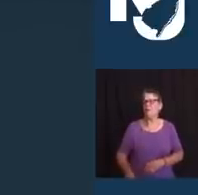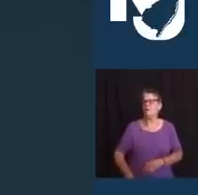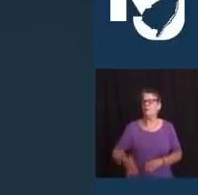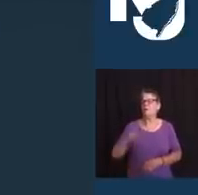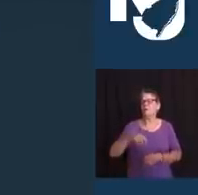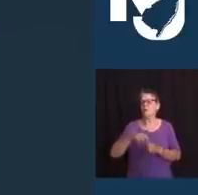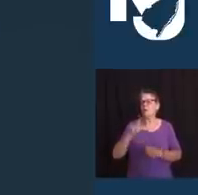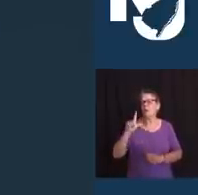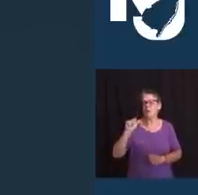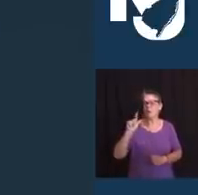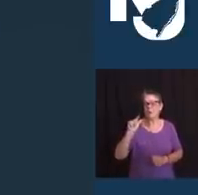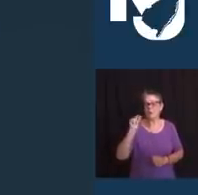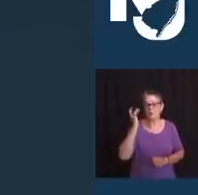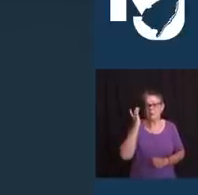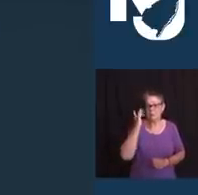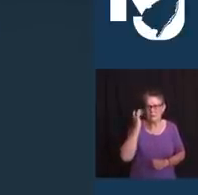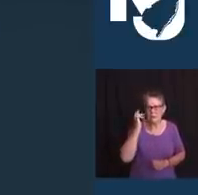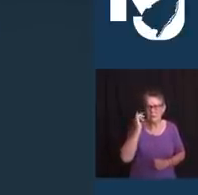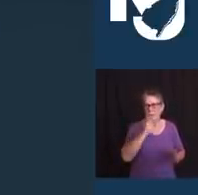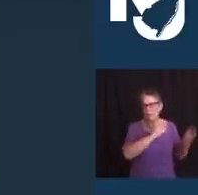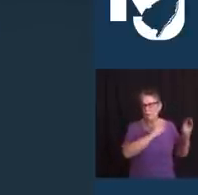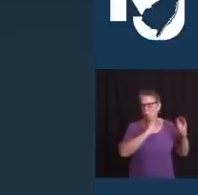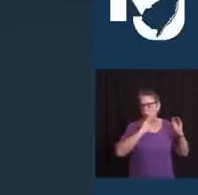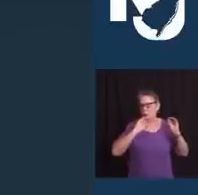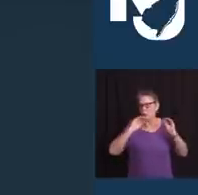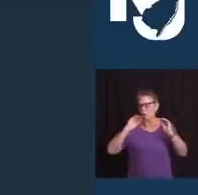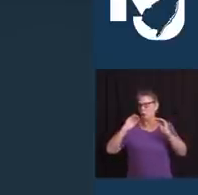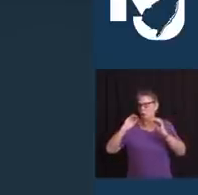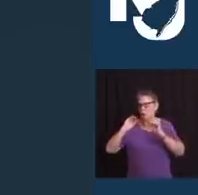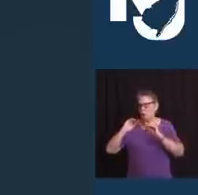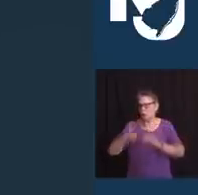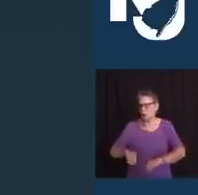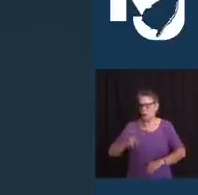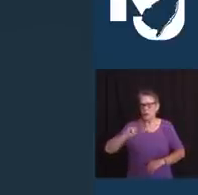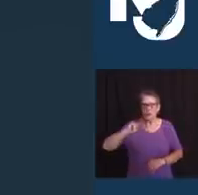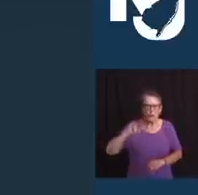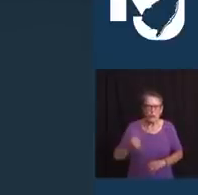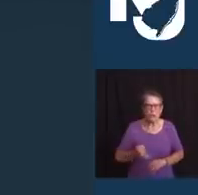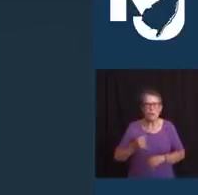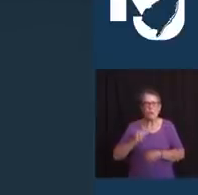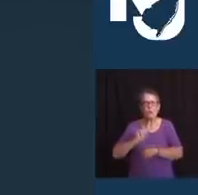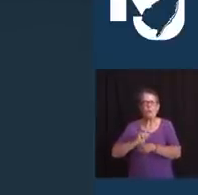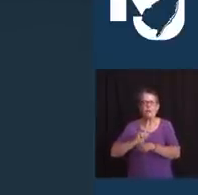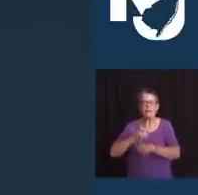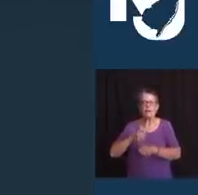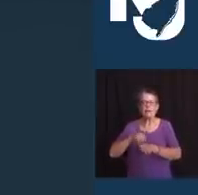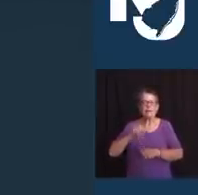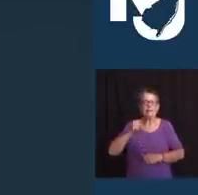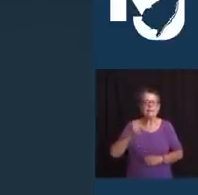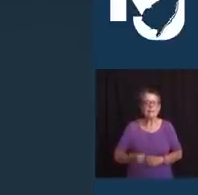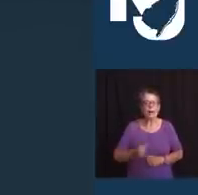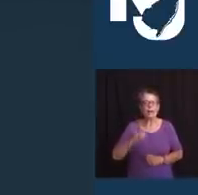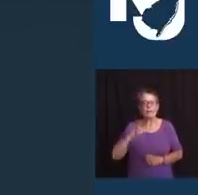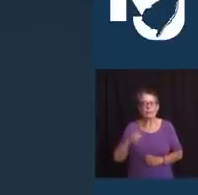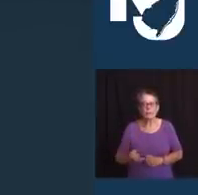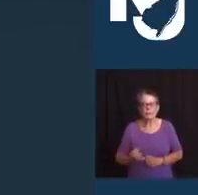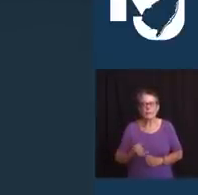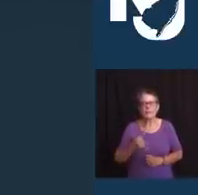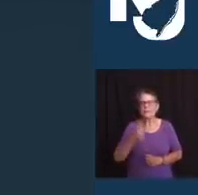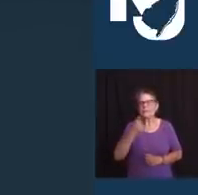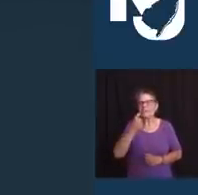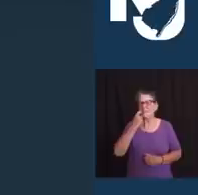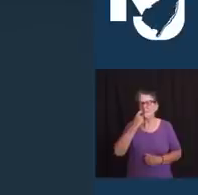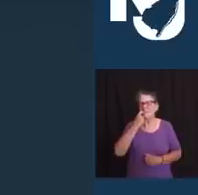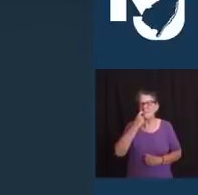way across the continent to New Jersey and made a long career in the South Jersey glassmaking industry, most notably with